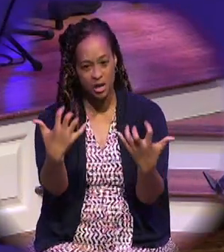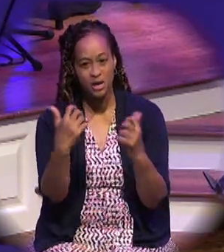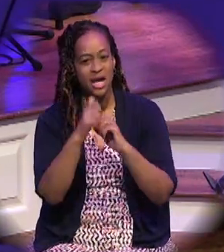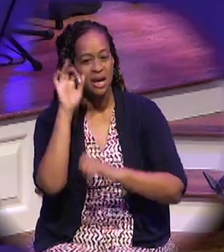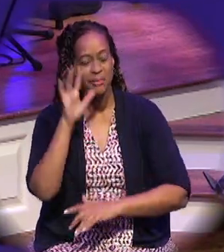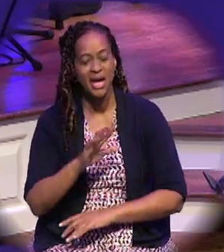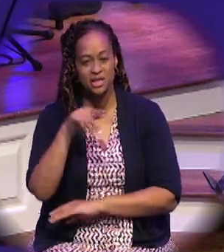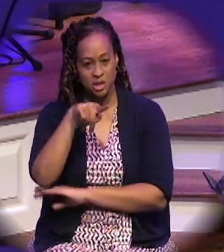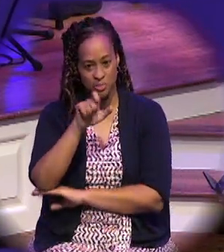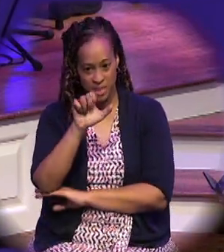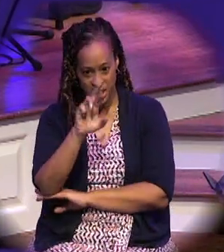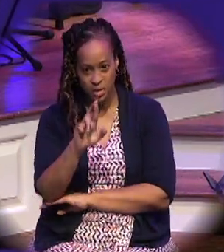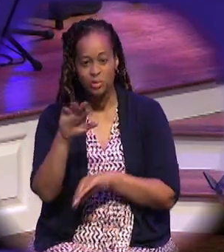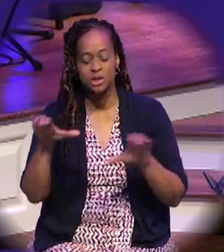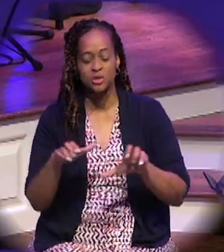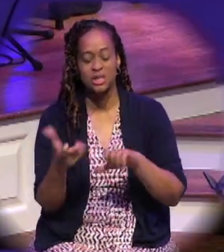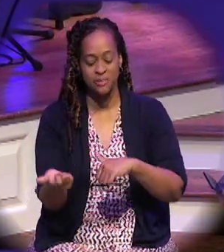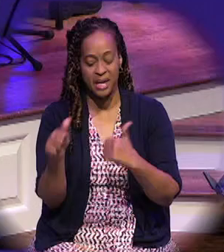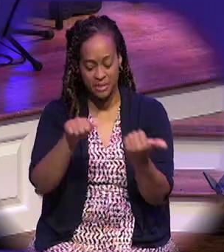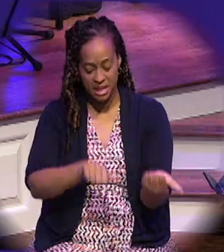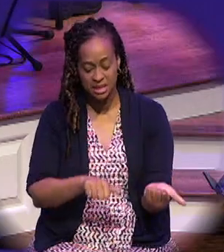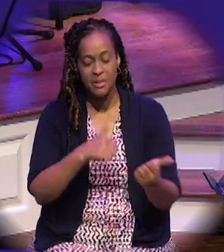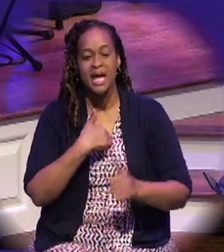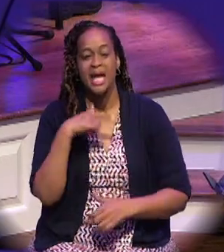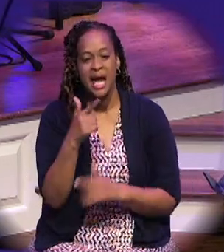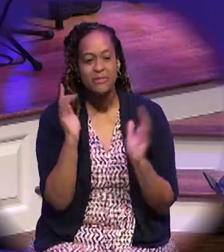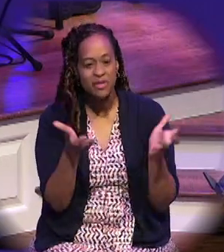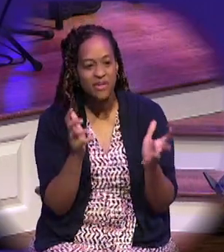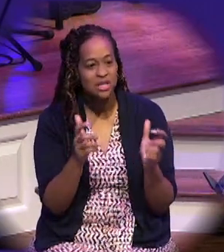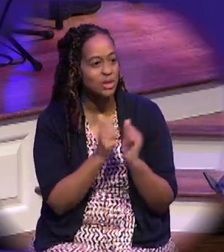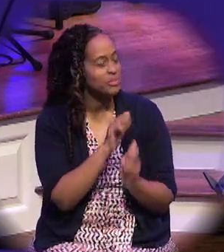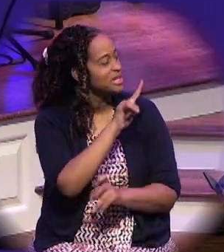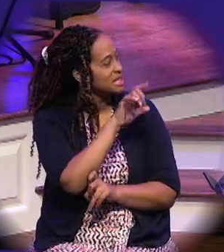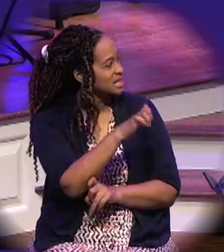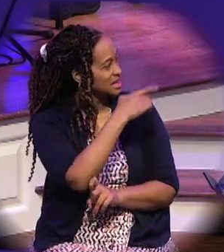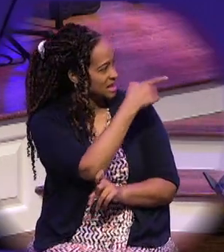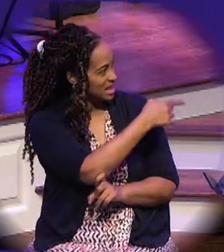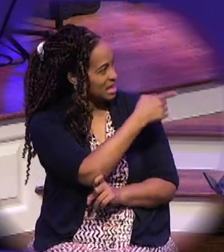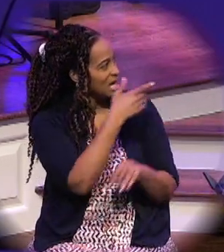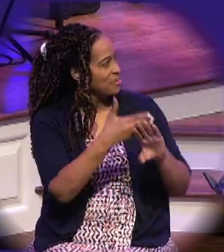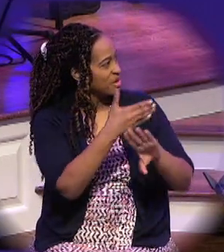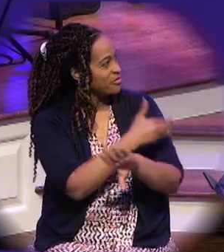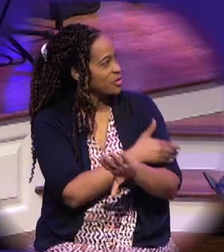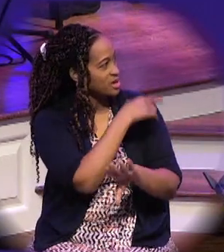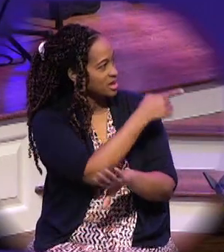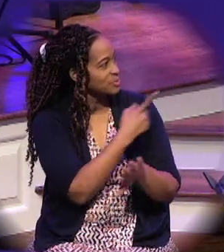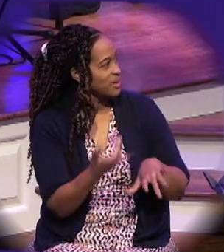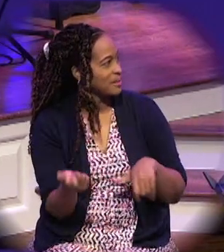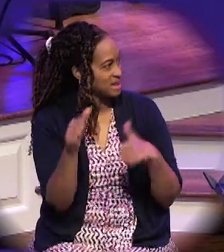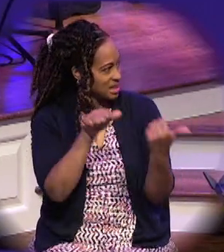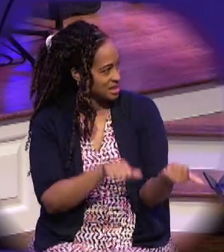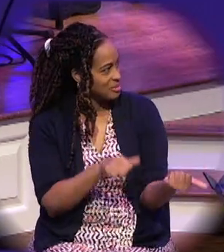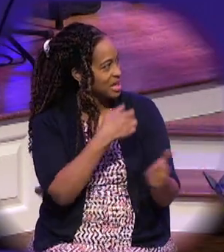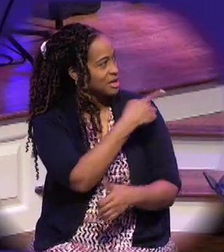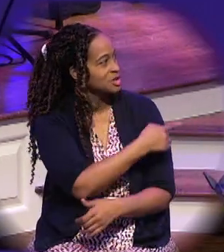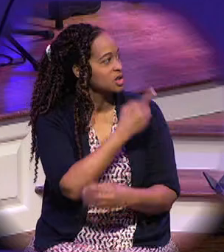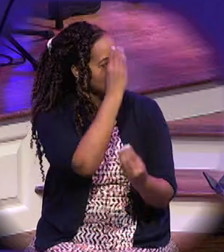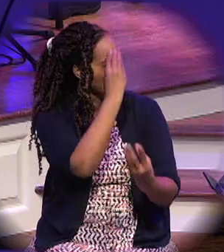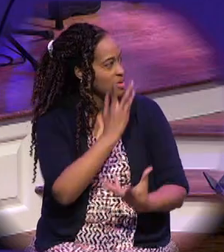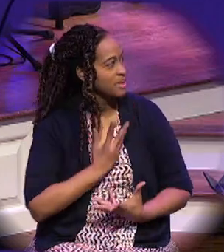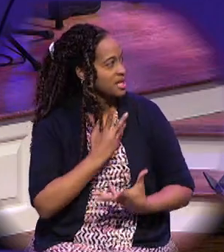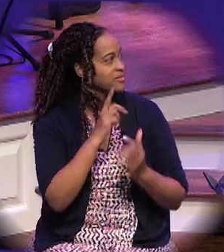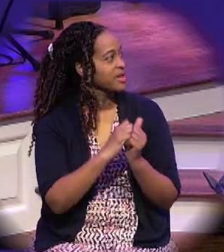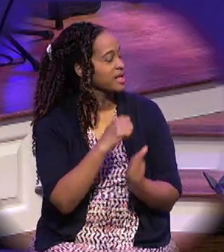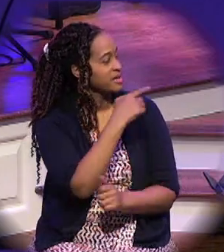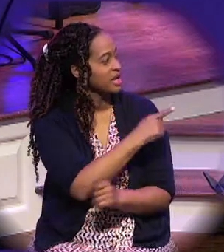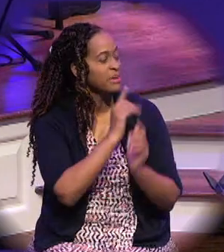Pastor Peter was doing the baptism. I got to visit with Mrs. Lee right before Clifford's baptism, and she told me they've been